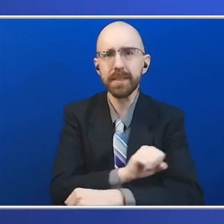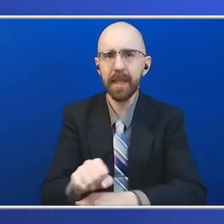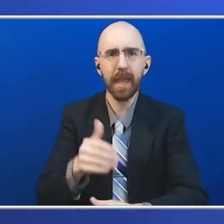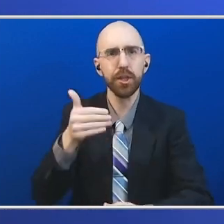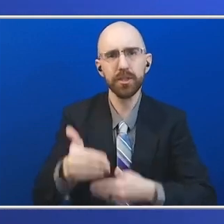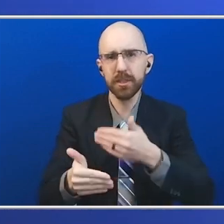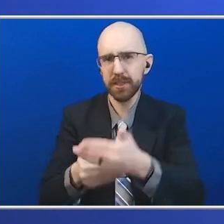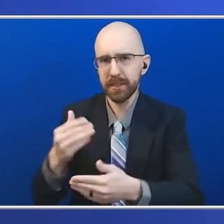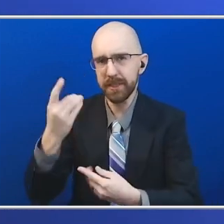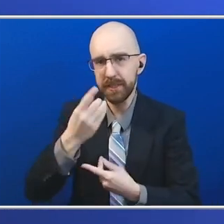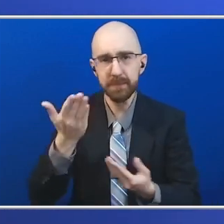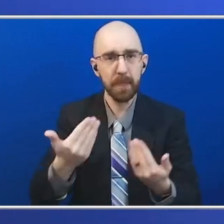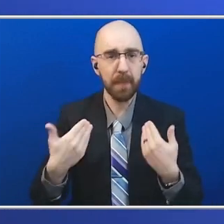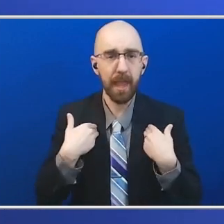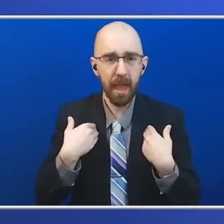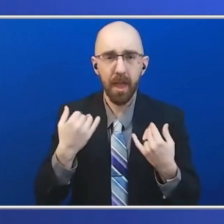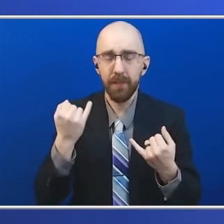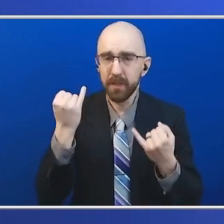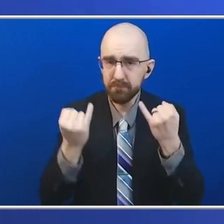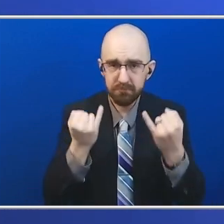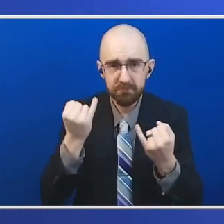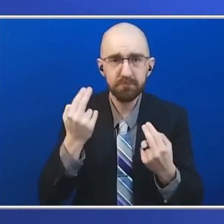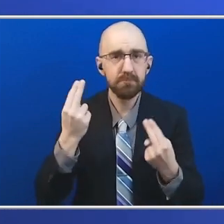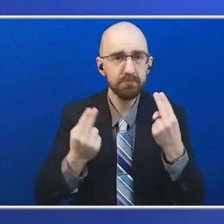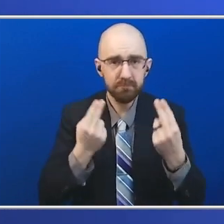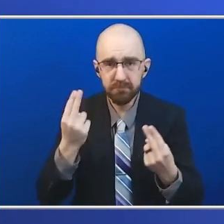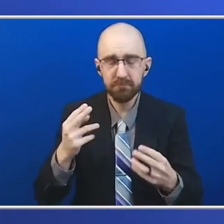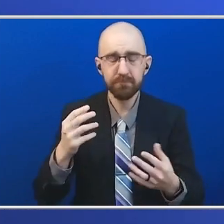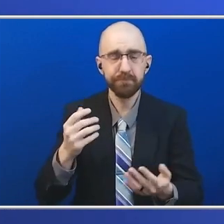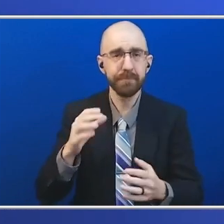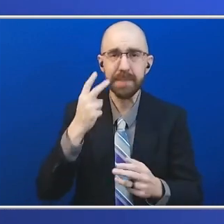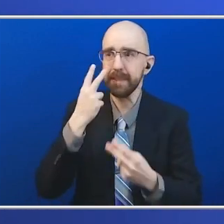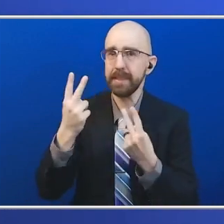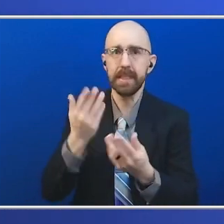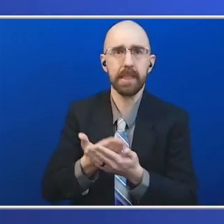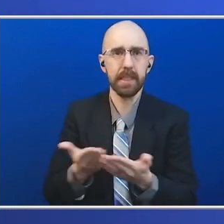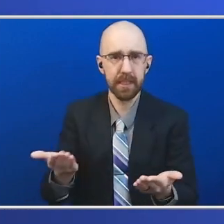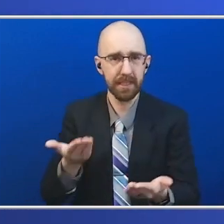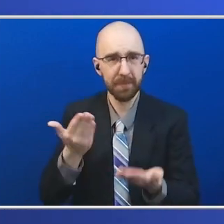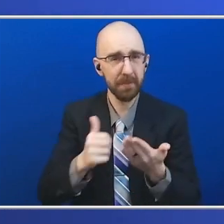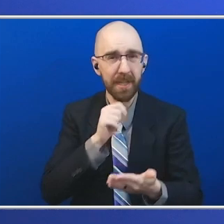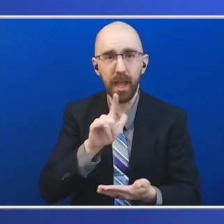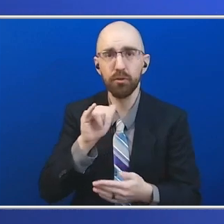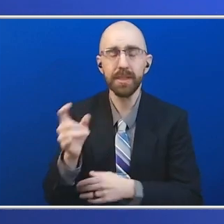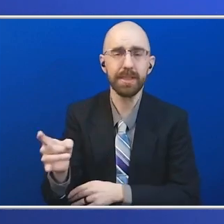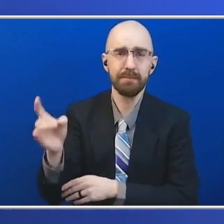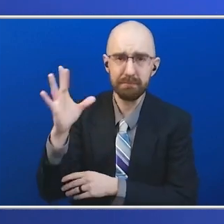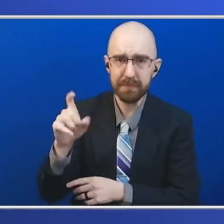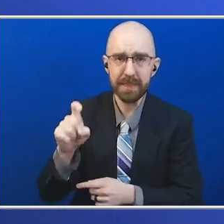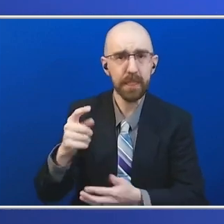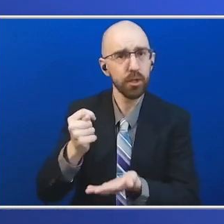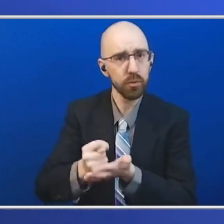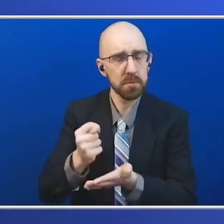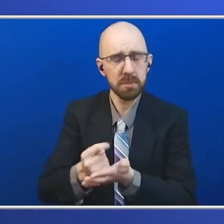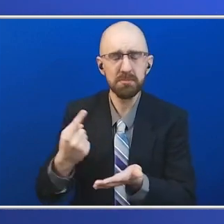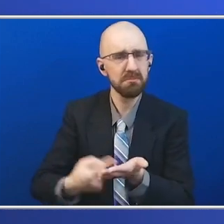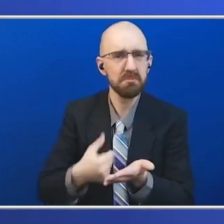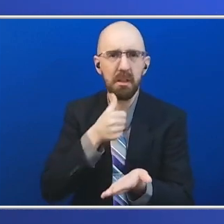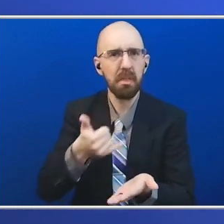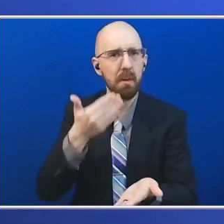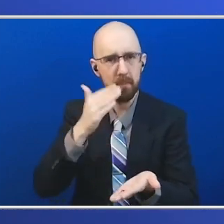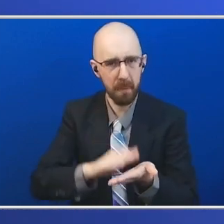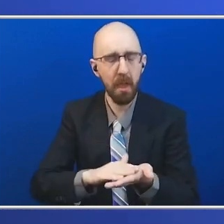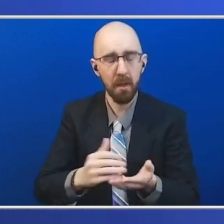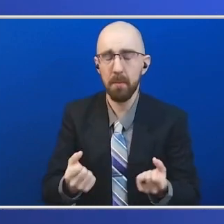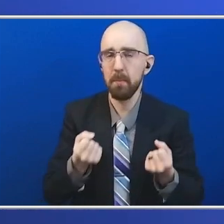have hallucinations or delusions. They may not be really bad that they need to be treated, but a large number of patients will have